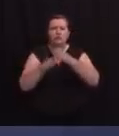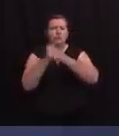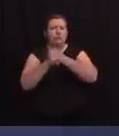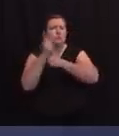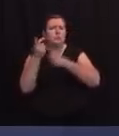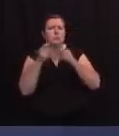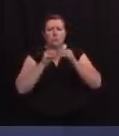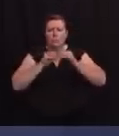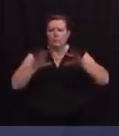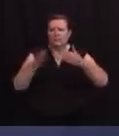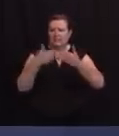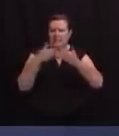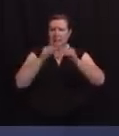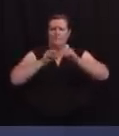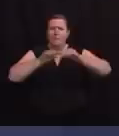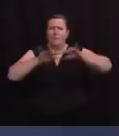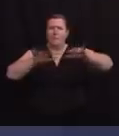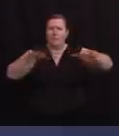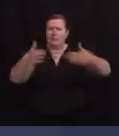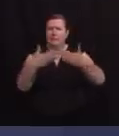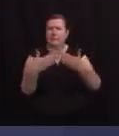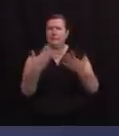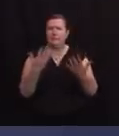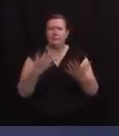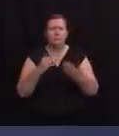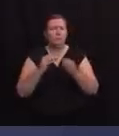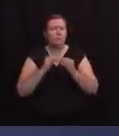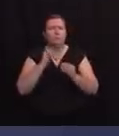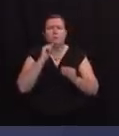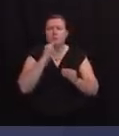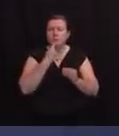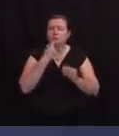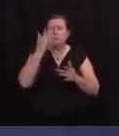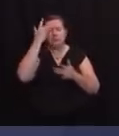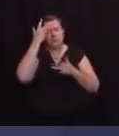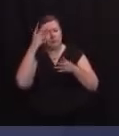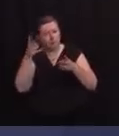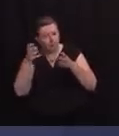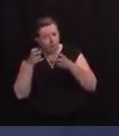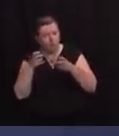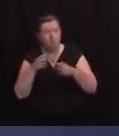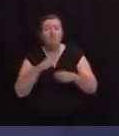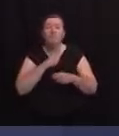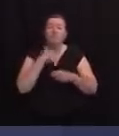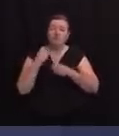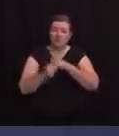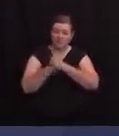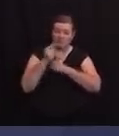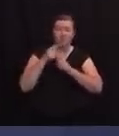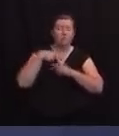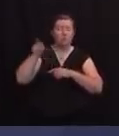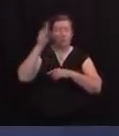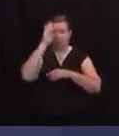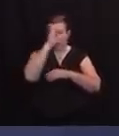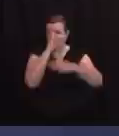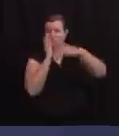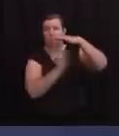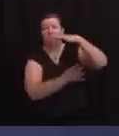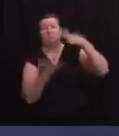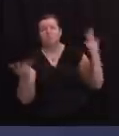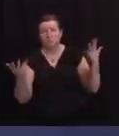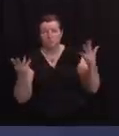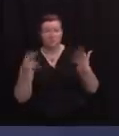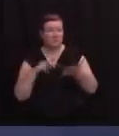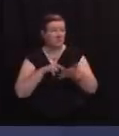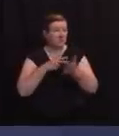is associated with increased disease severity and risk of hospitalization. It may result in local surges among